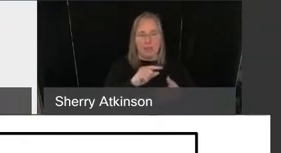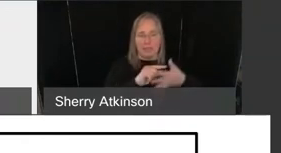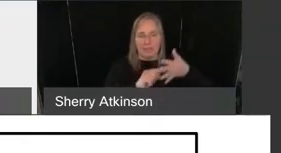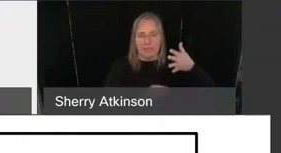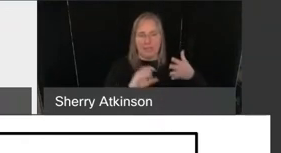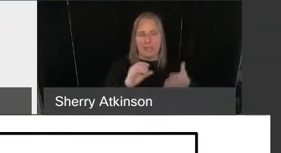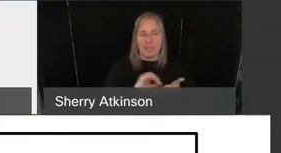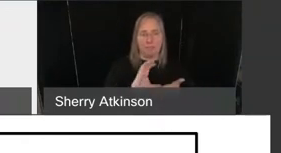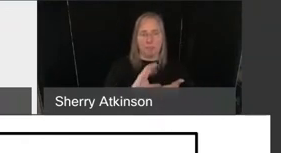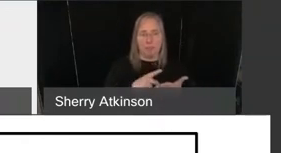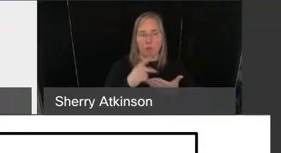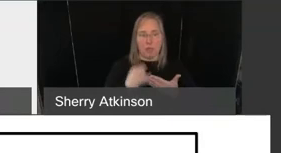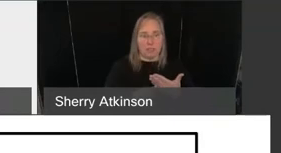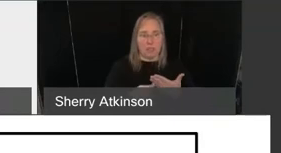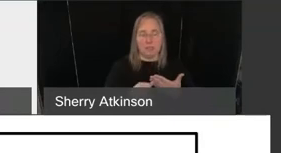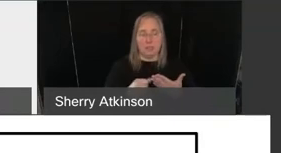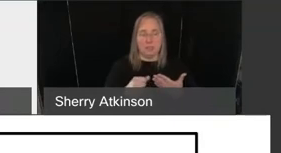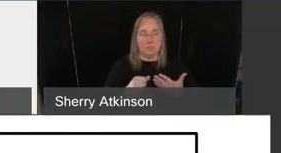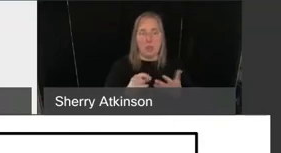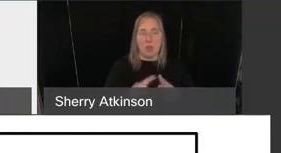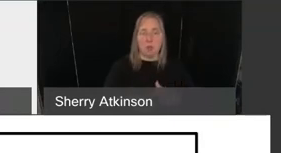the plan concept